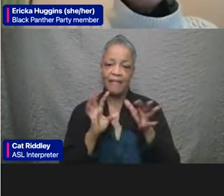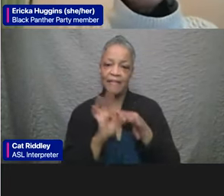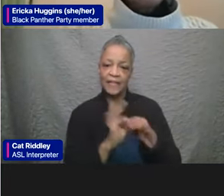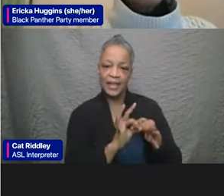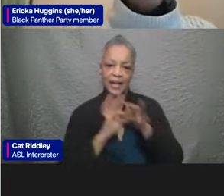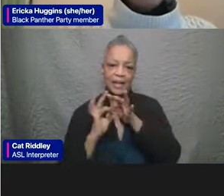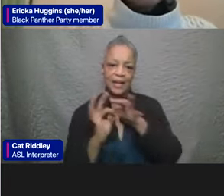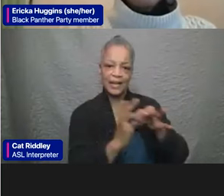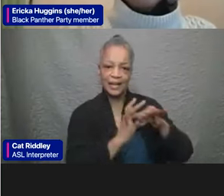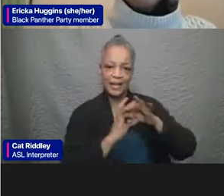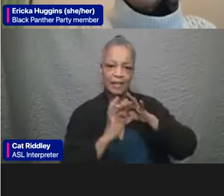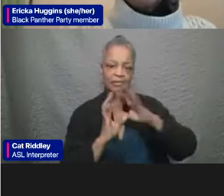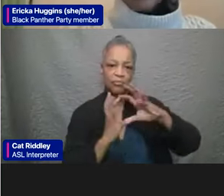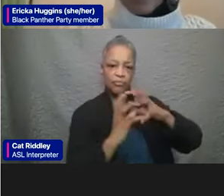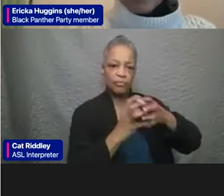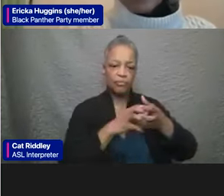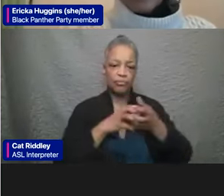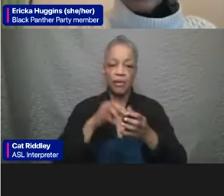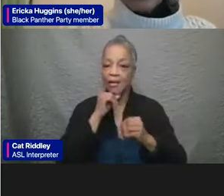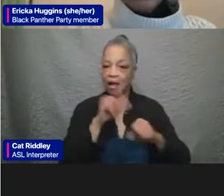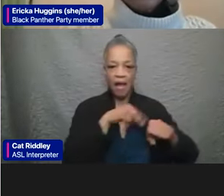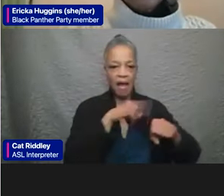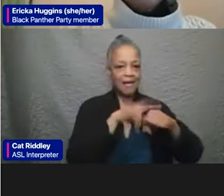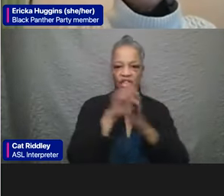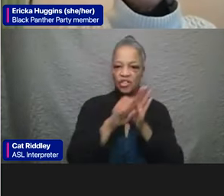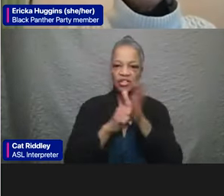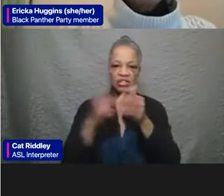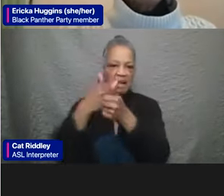and non-nation state